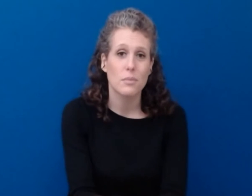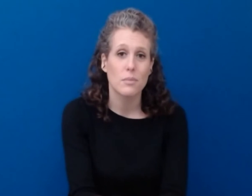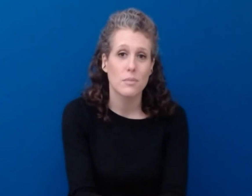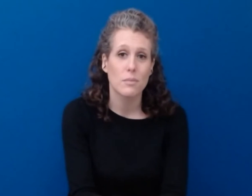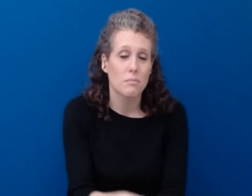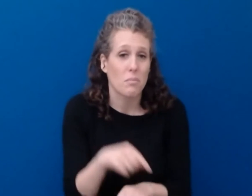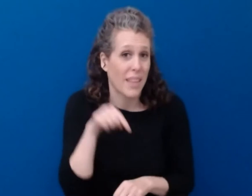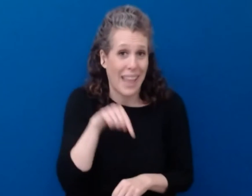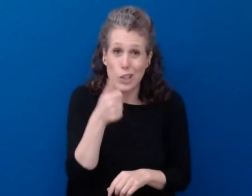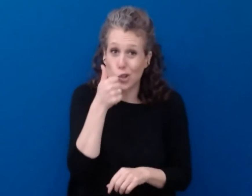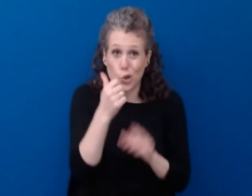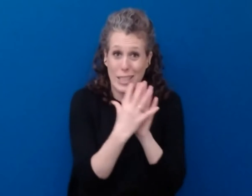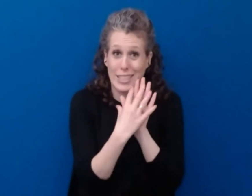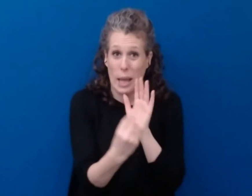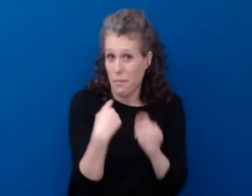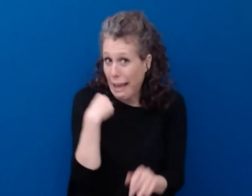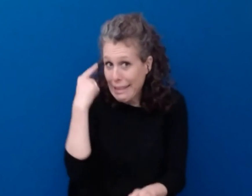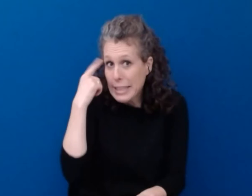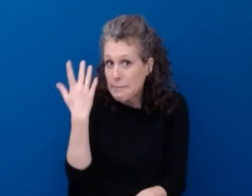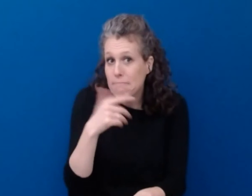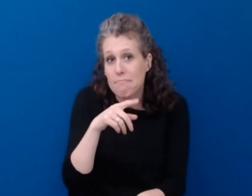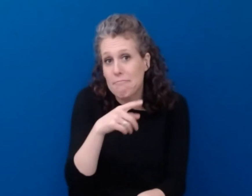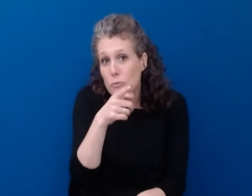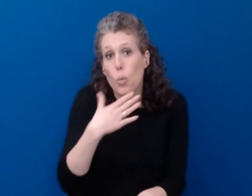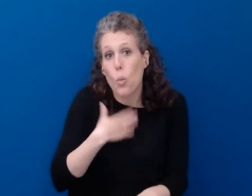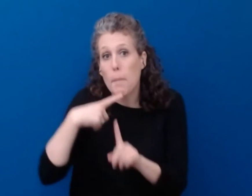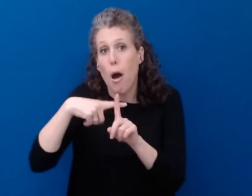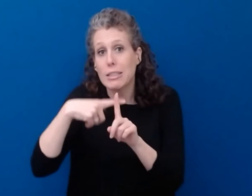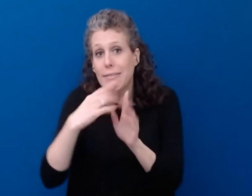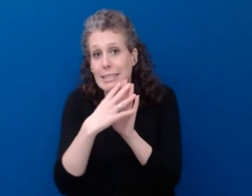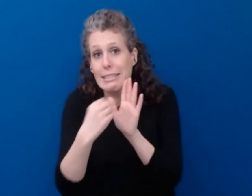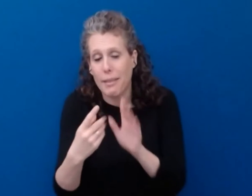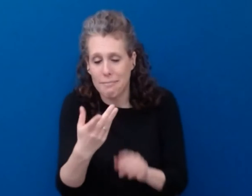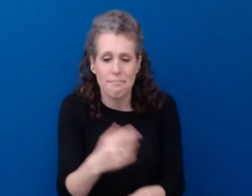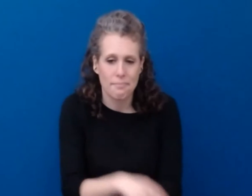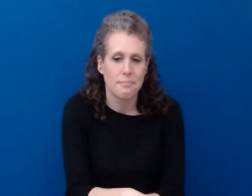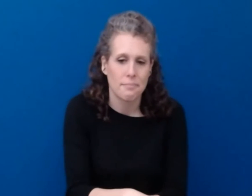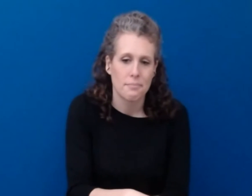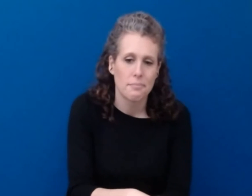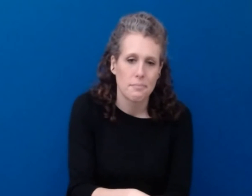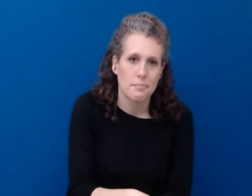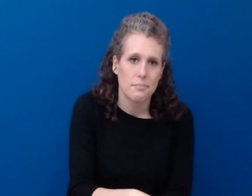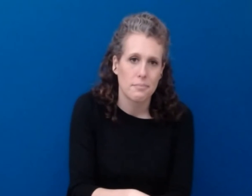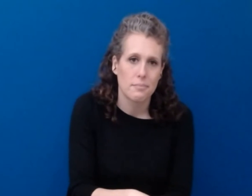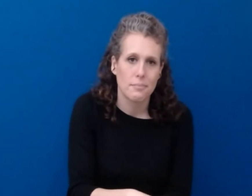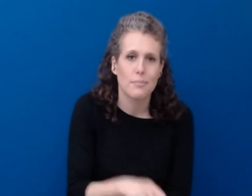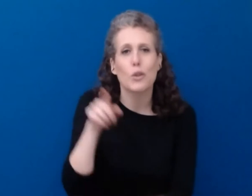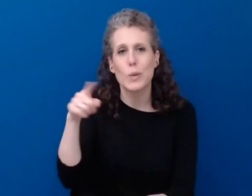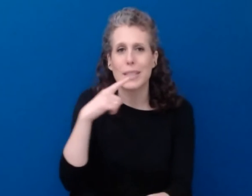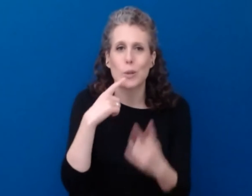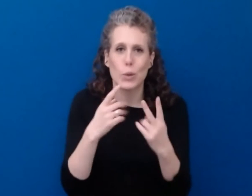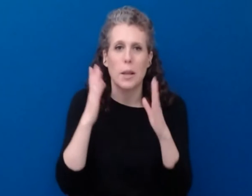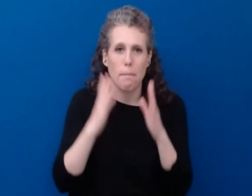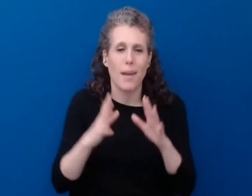good example of this. Yeah, and I think you're saying two things. So unique user needs, but at the same time a holistic